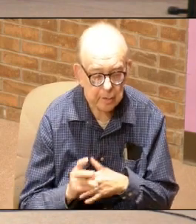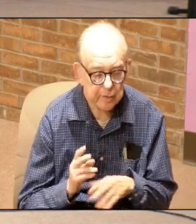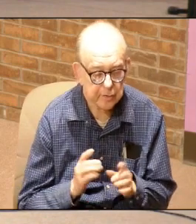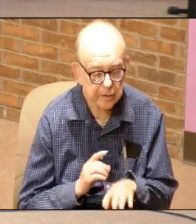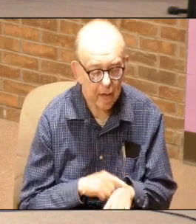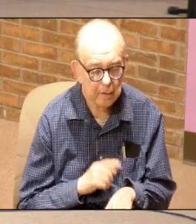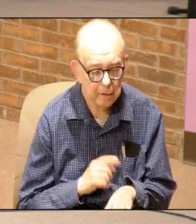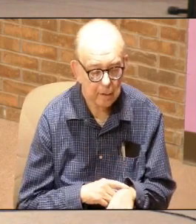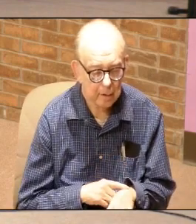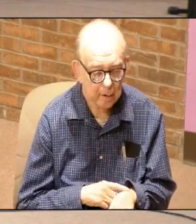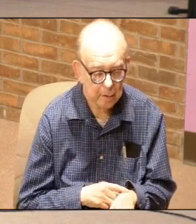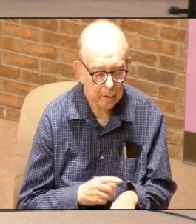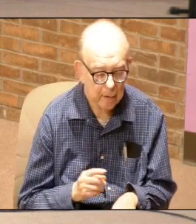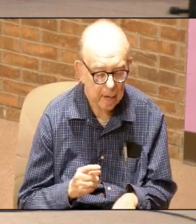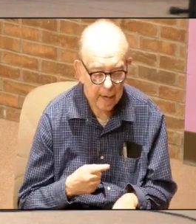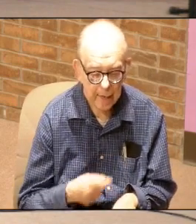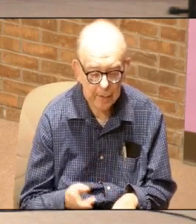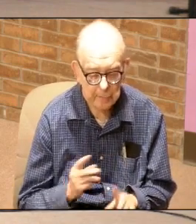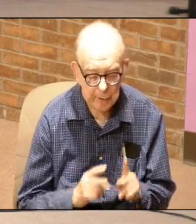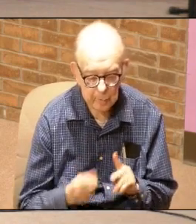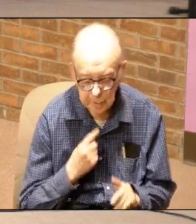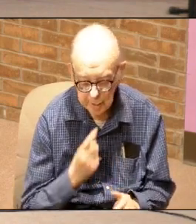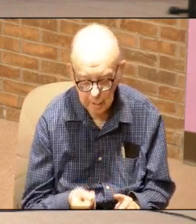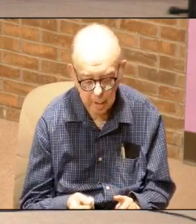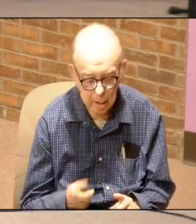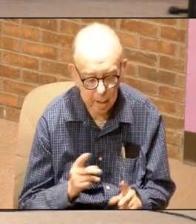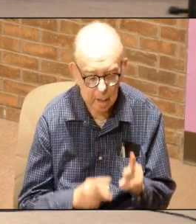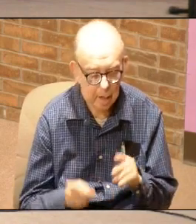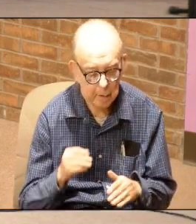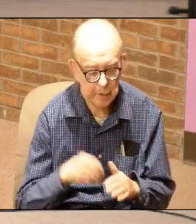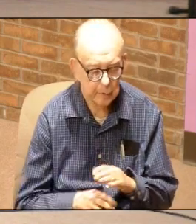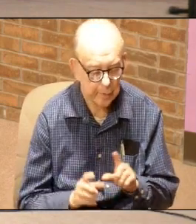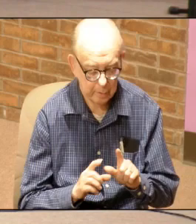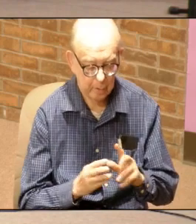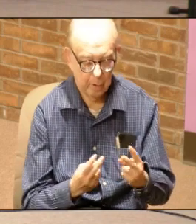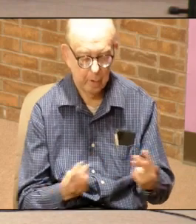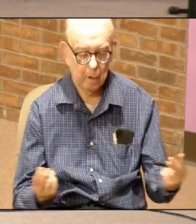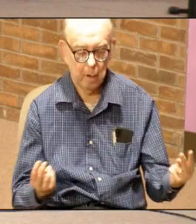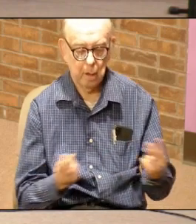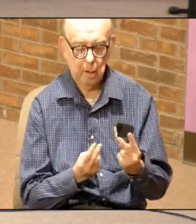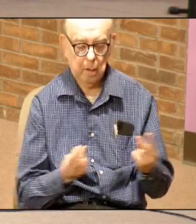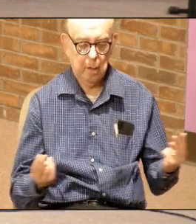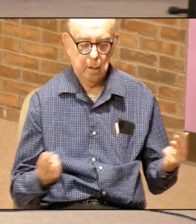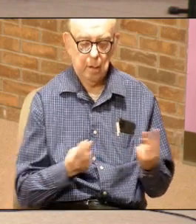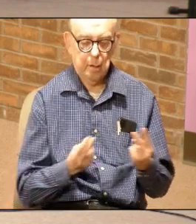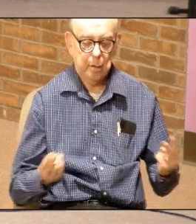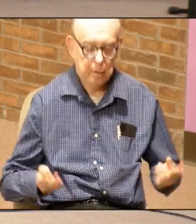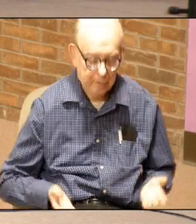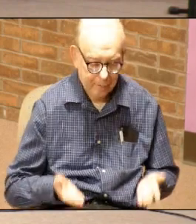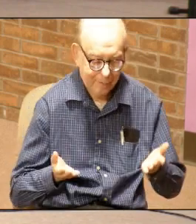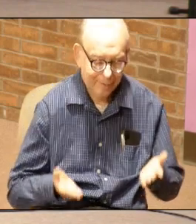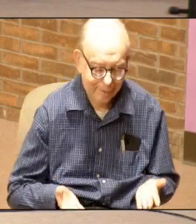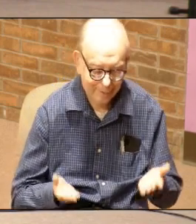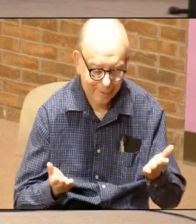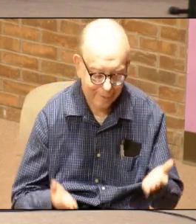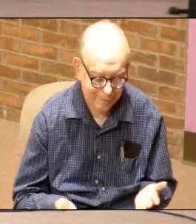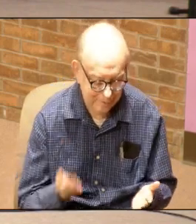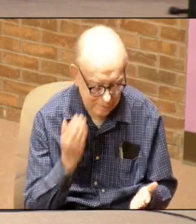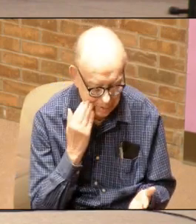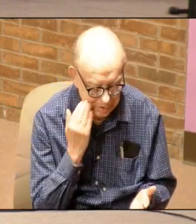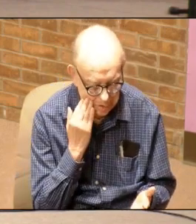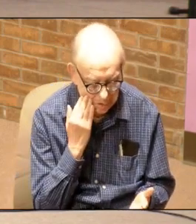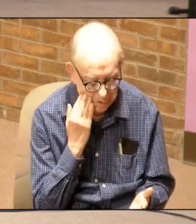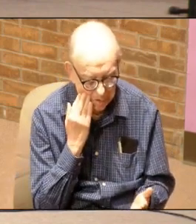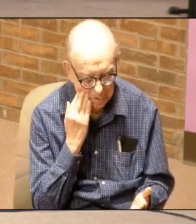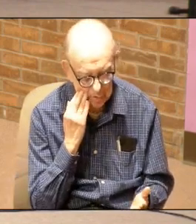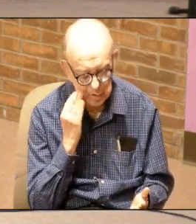pandemic? And they will tell you, the people in the stands that are cheering us on. Yes, we know the art